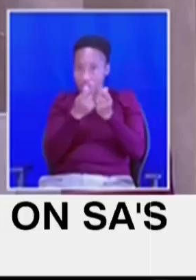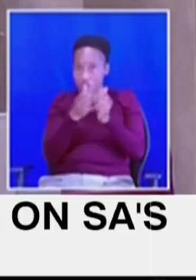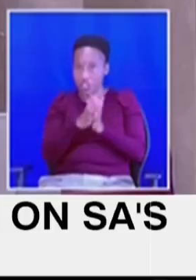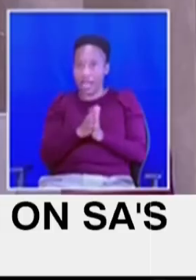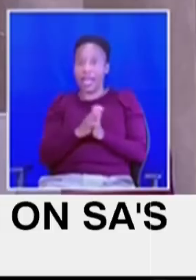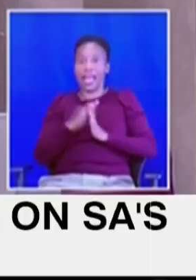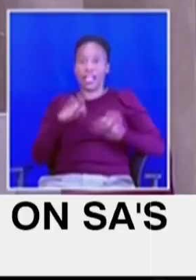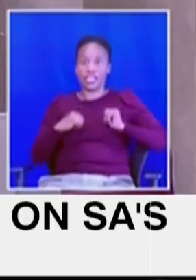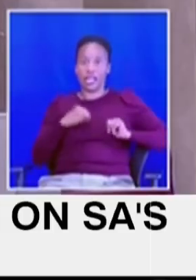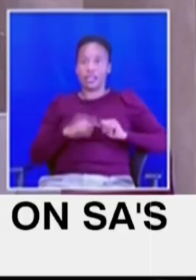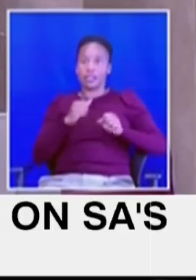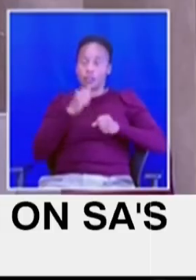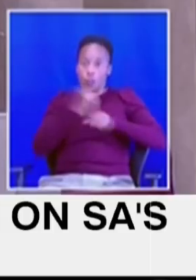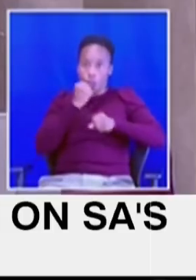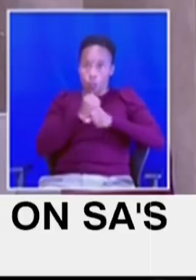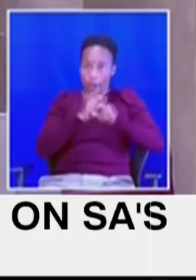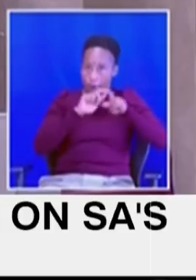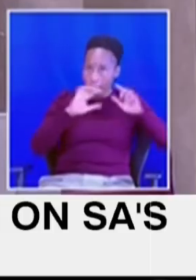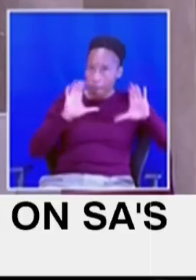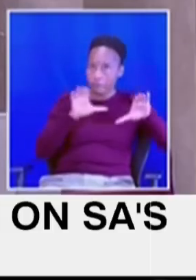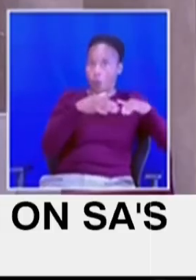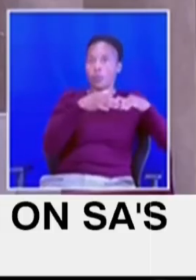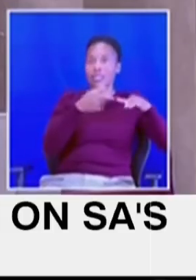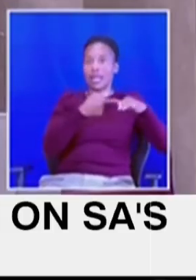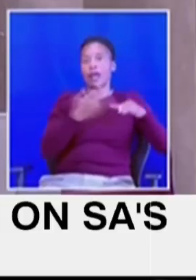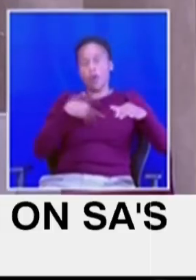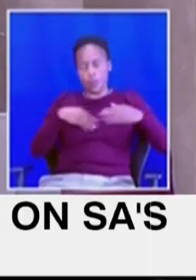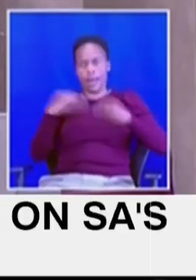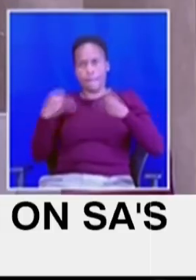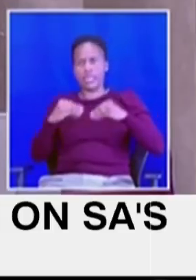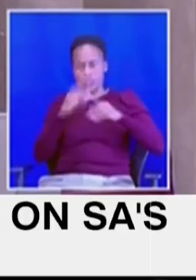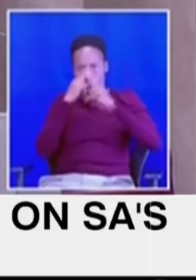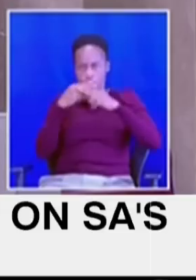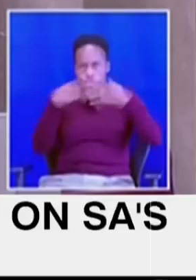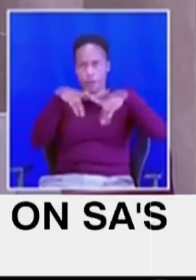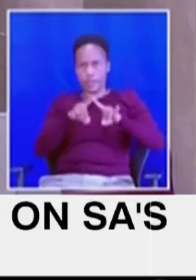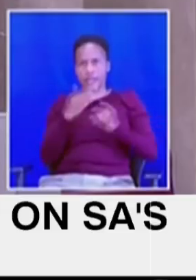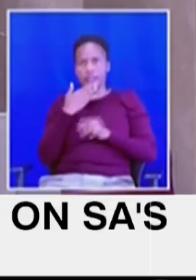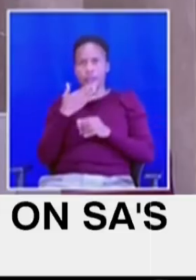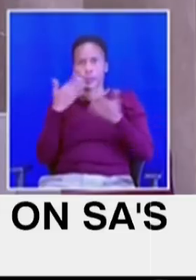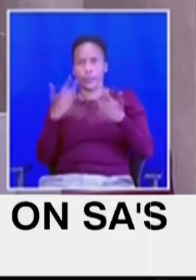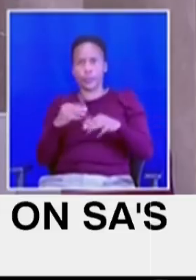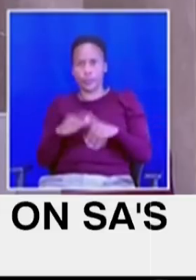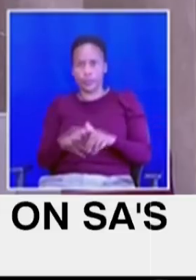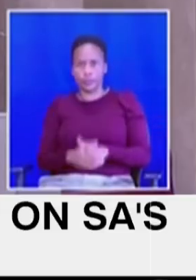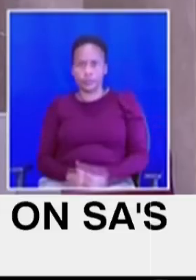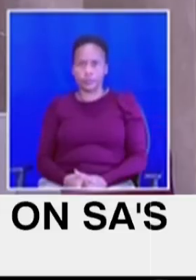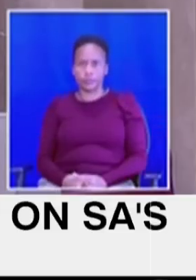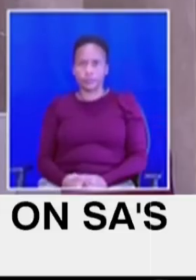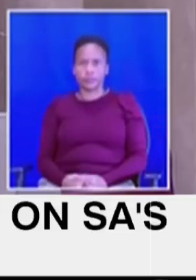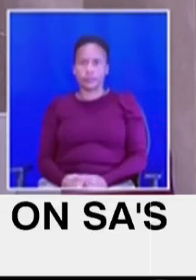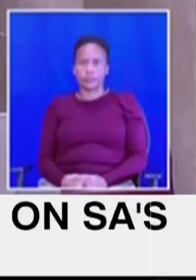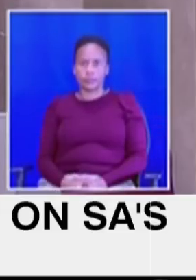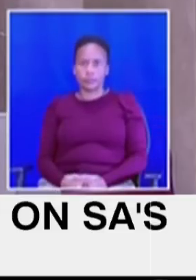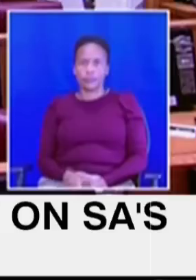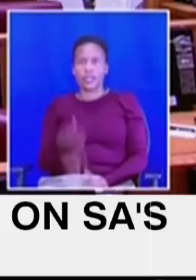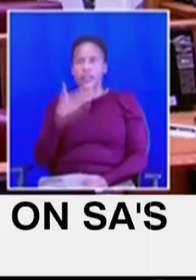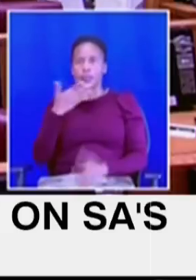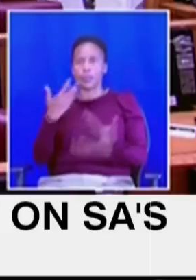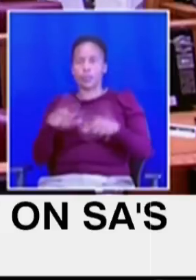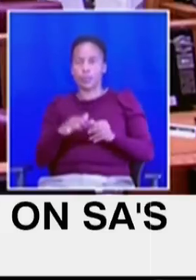we are busy with that, Honorable Chairperson. Thank you very much. Thank you very much, Deputy